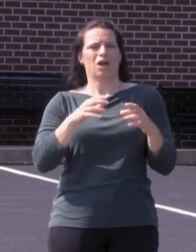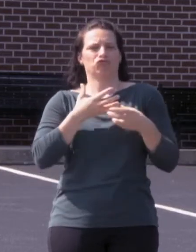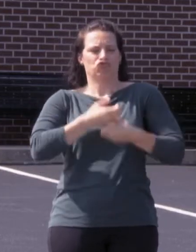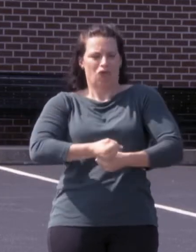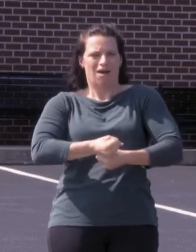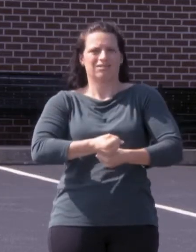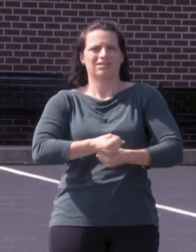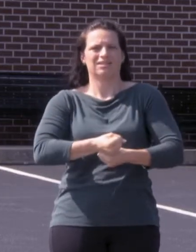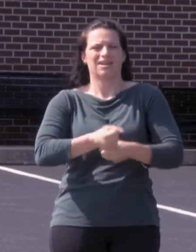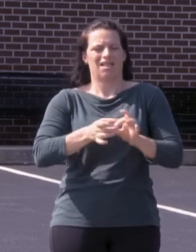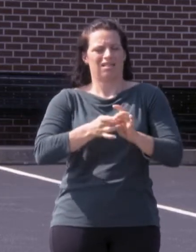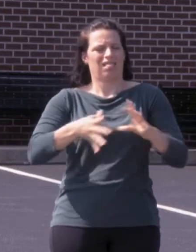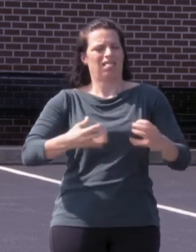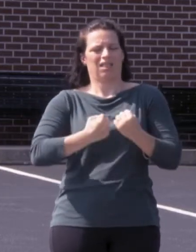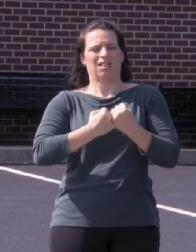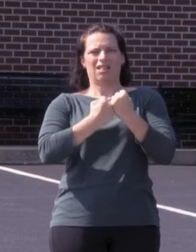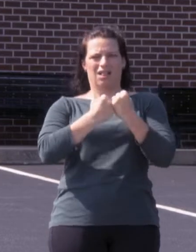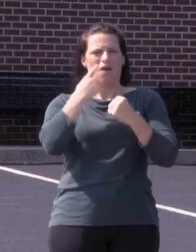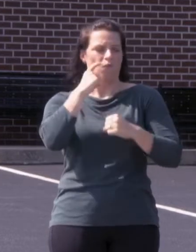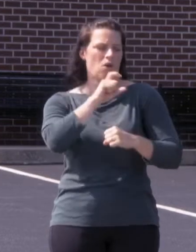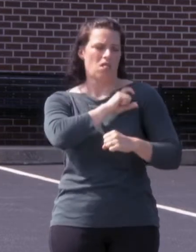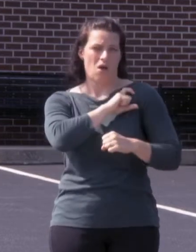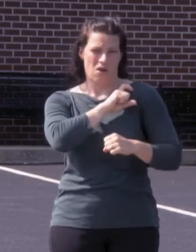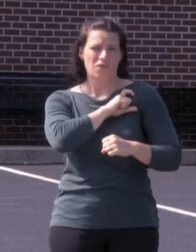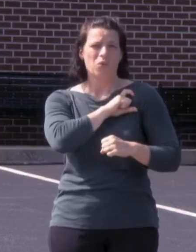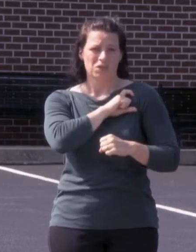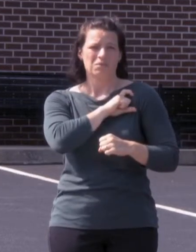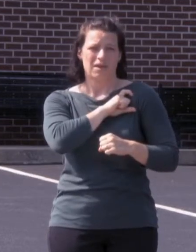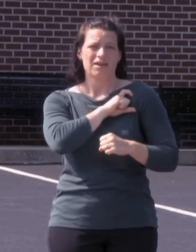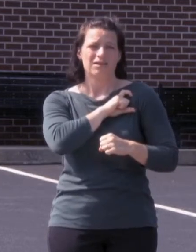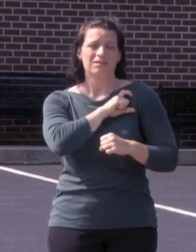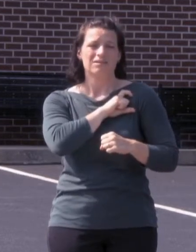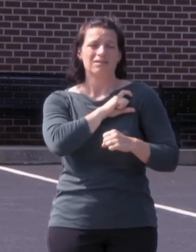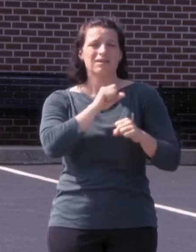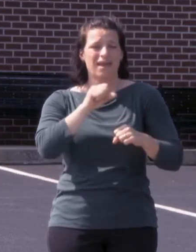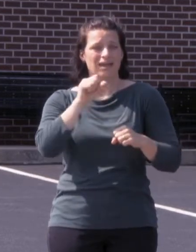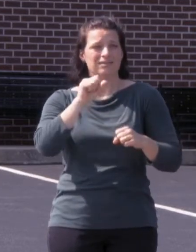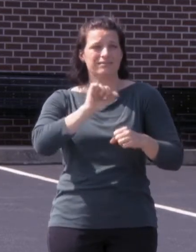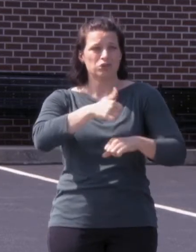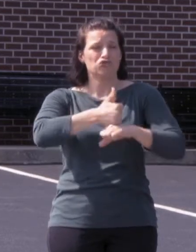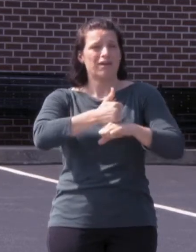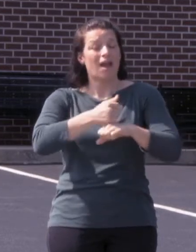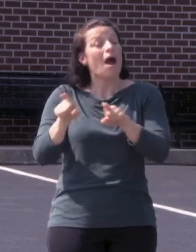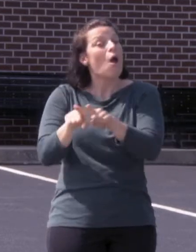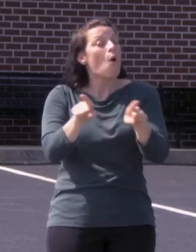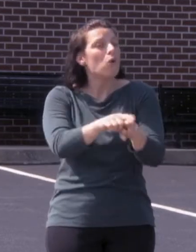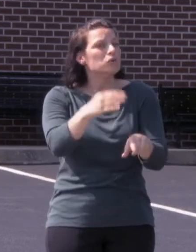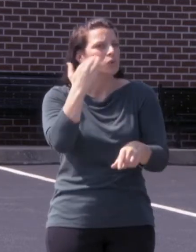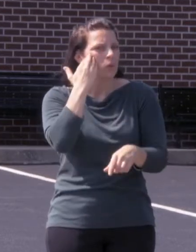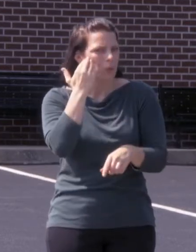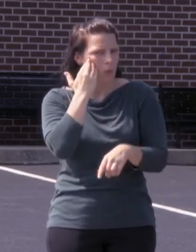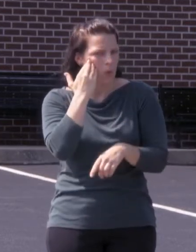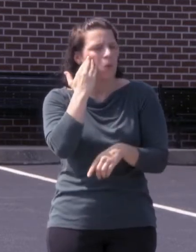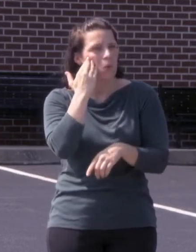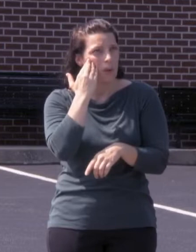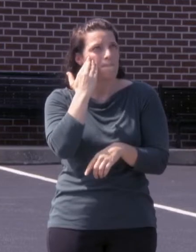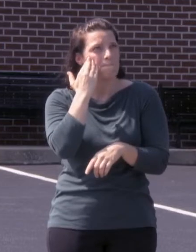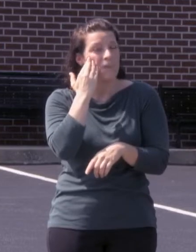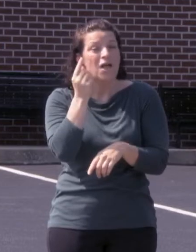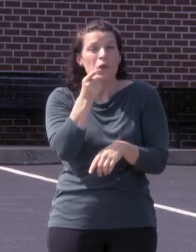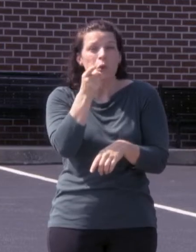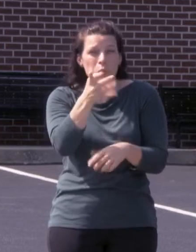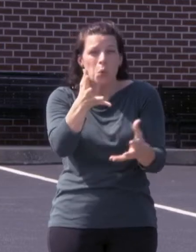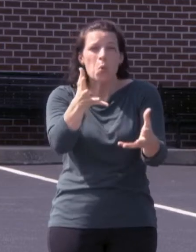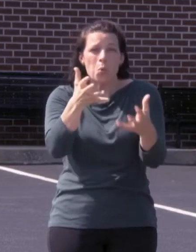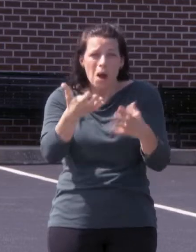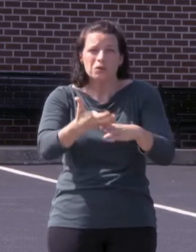lack of support for law enforcement can create. I also know that you want